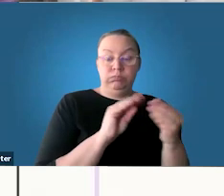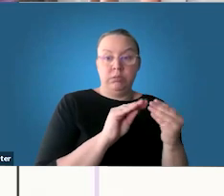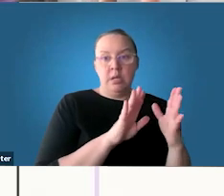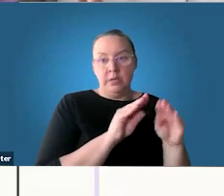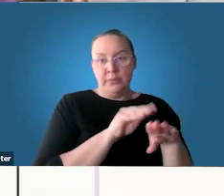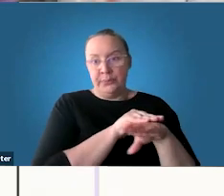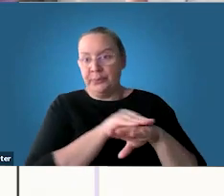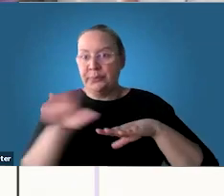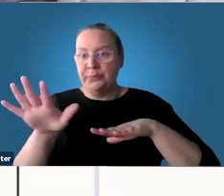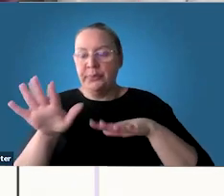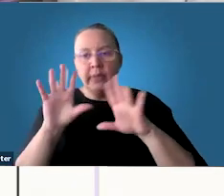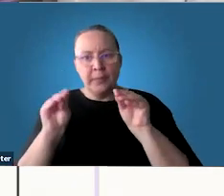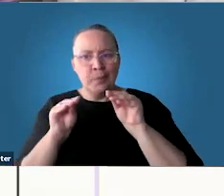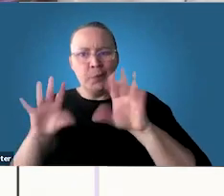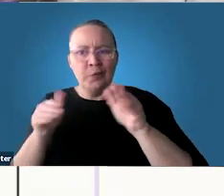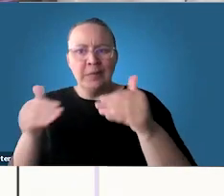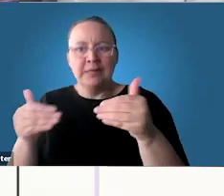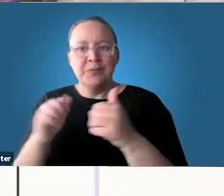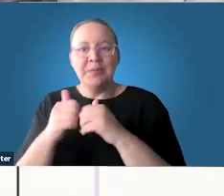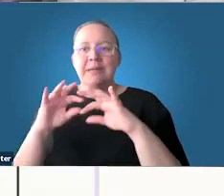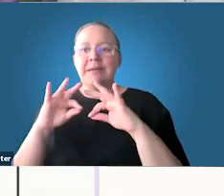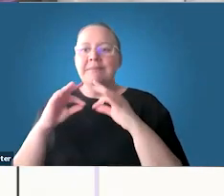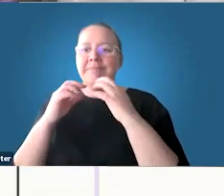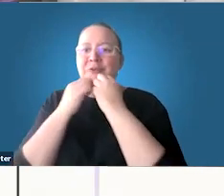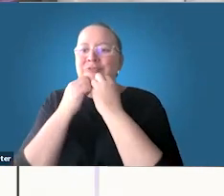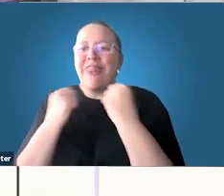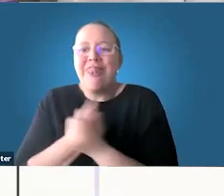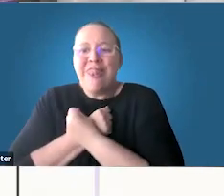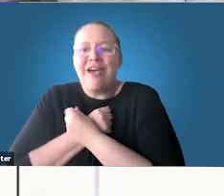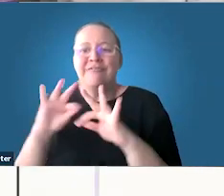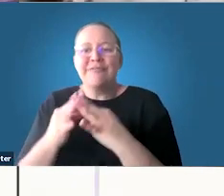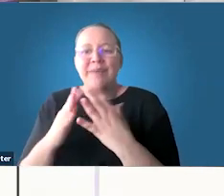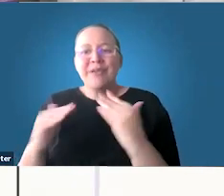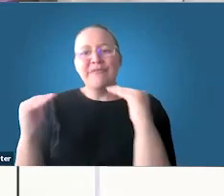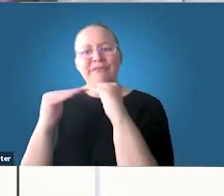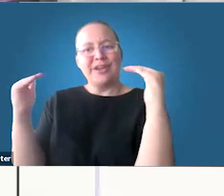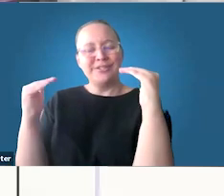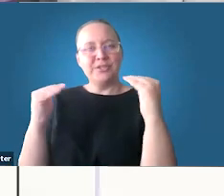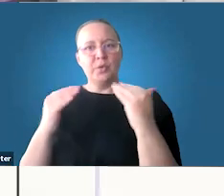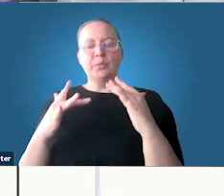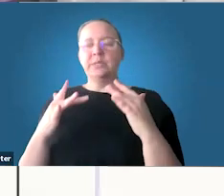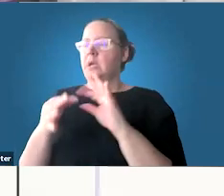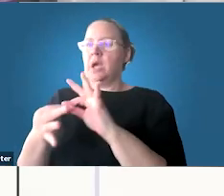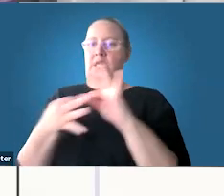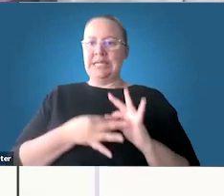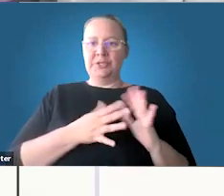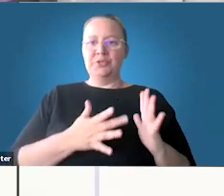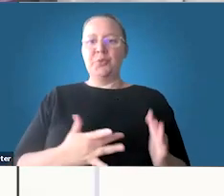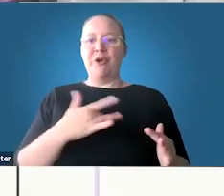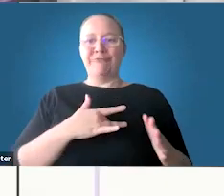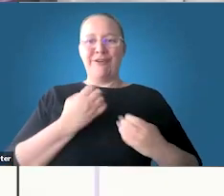really shifted the frame to one of love, family, and fairness, connecting stories to our emotions and humanizing the